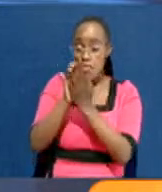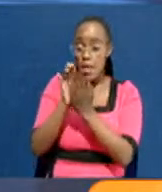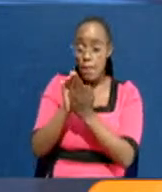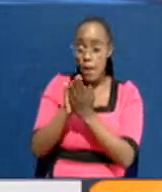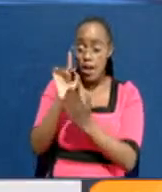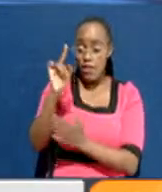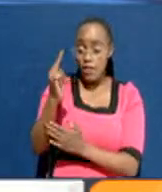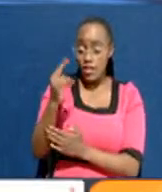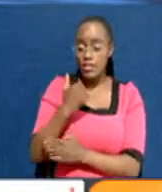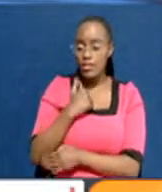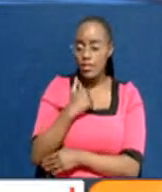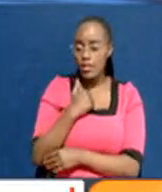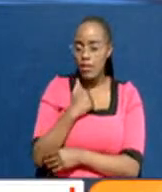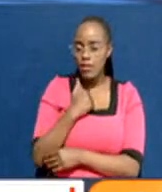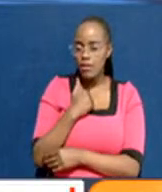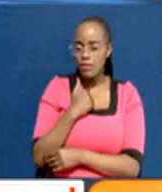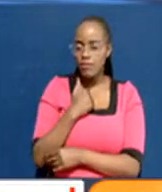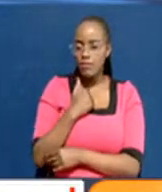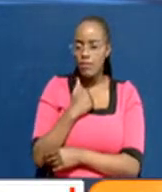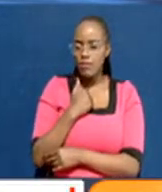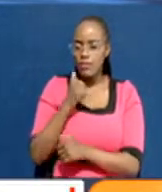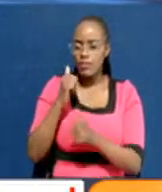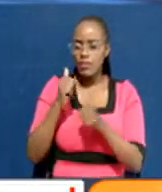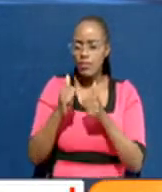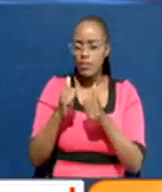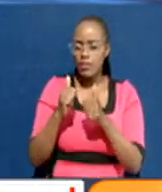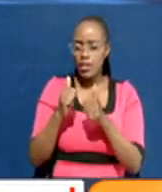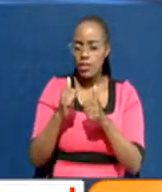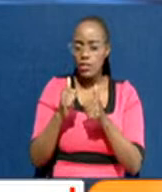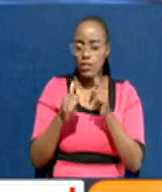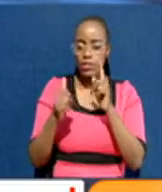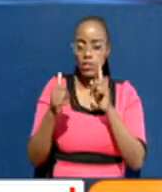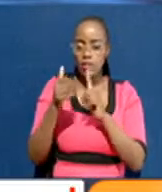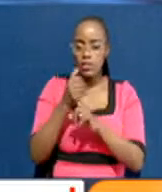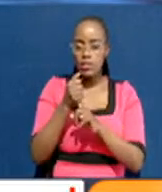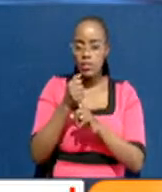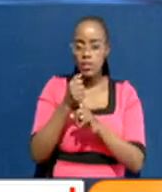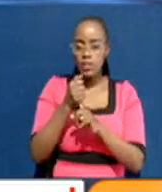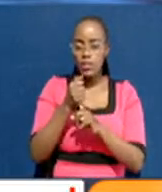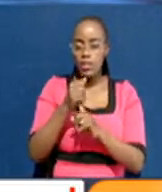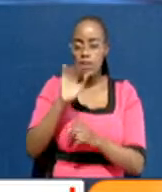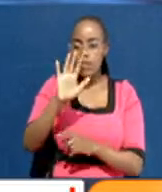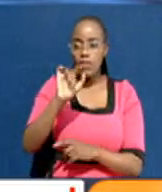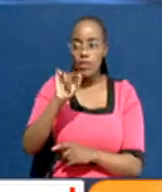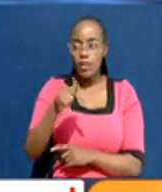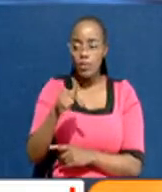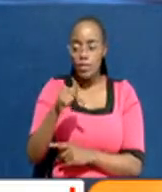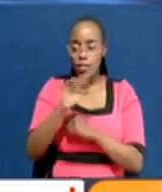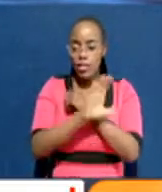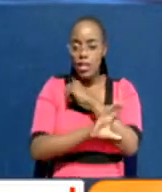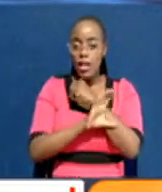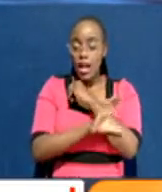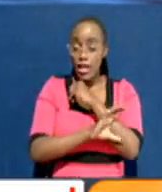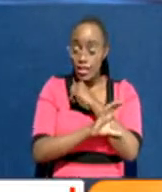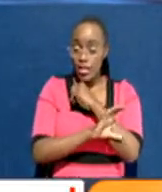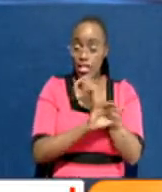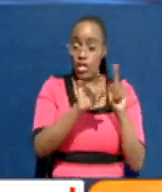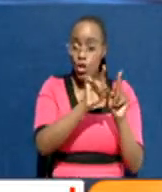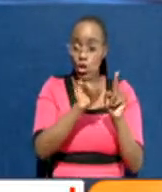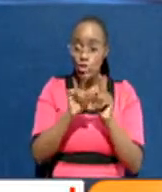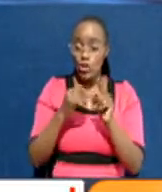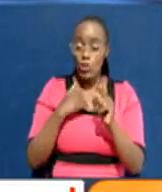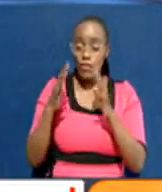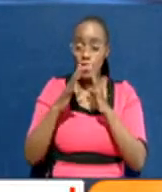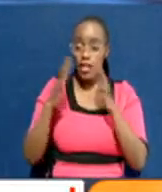are the biggest employer, private employer in this country. We employ about 35,000 people in this country. We are also the